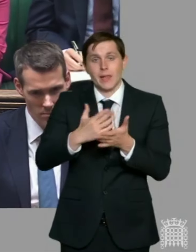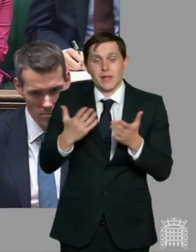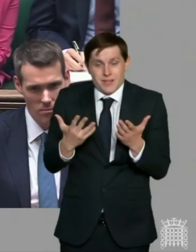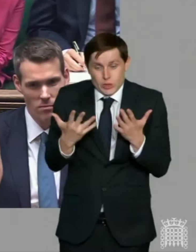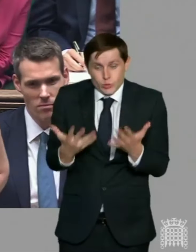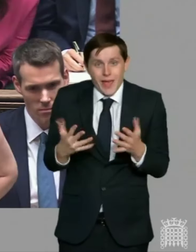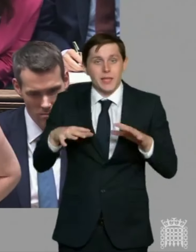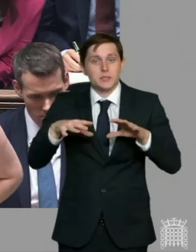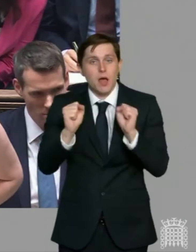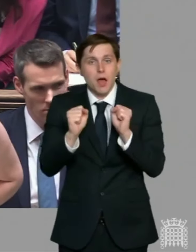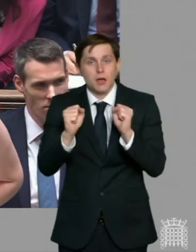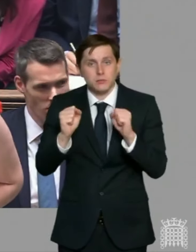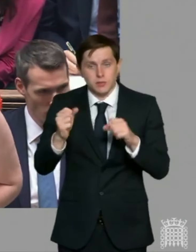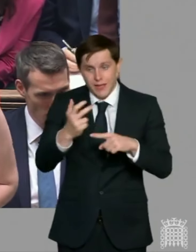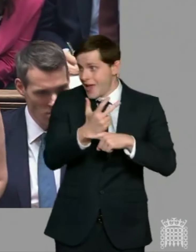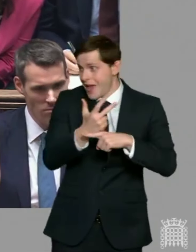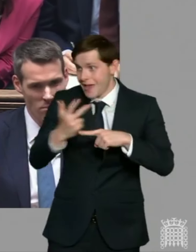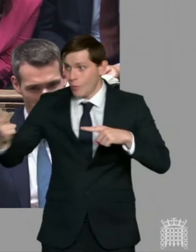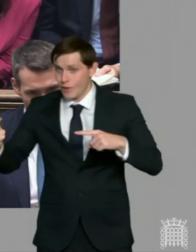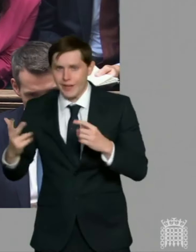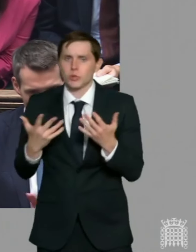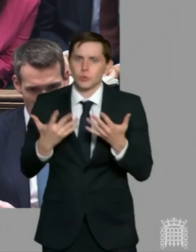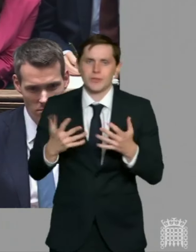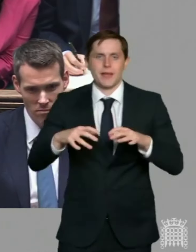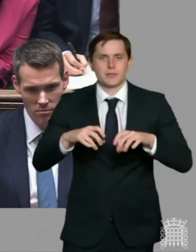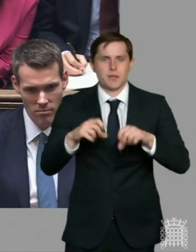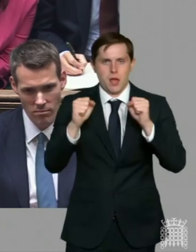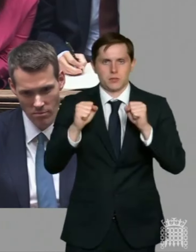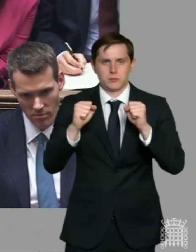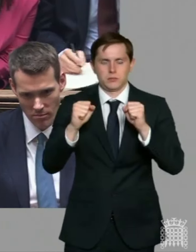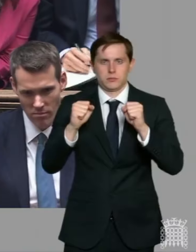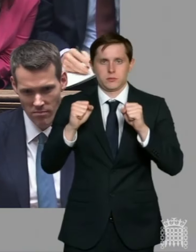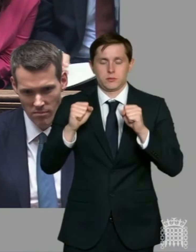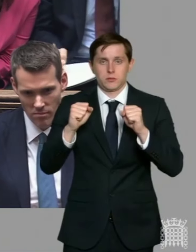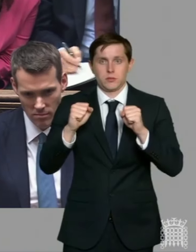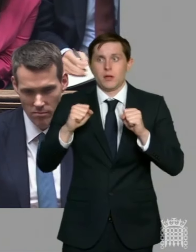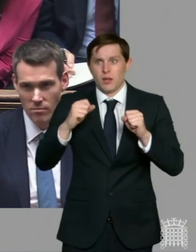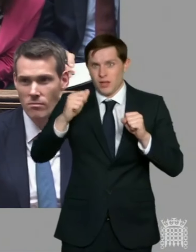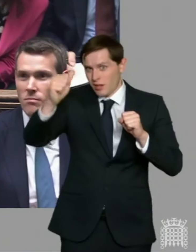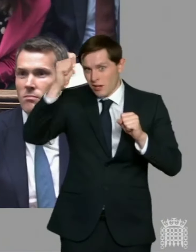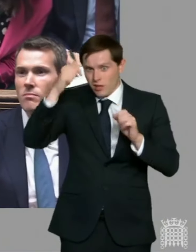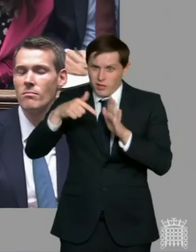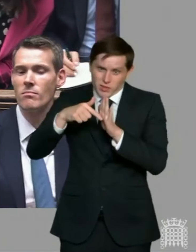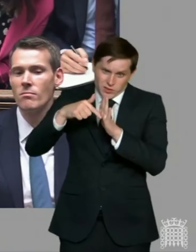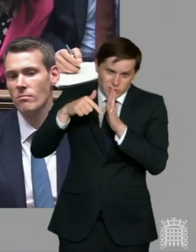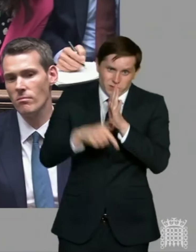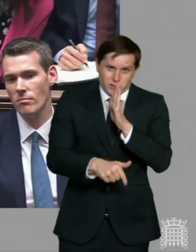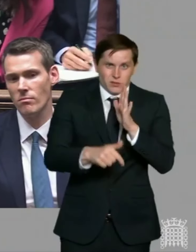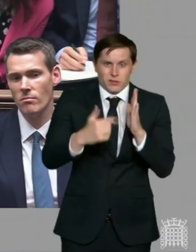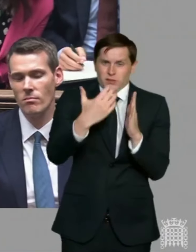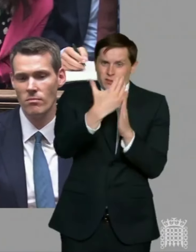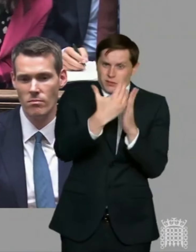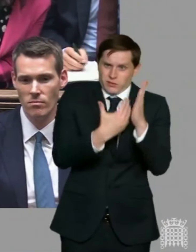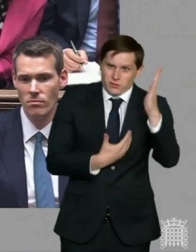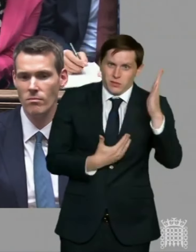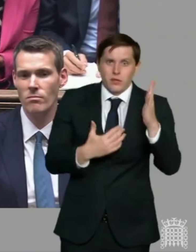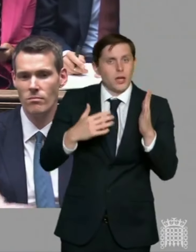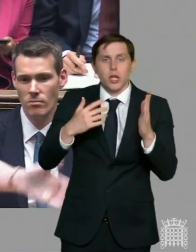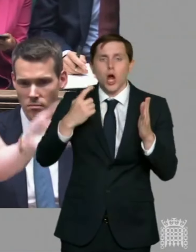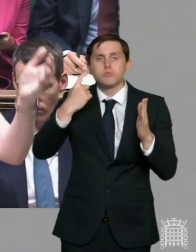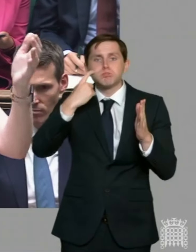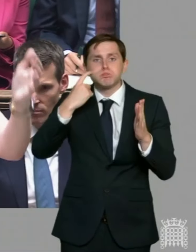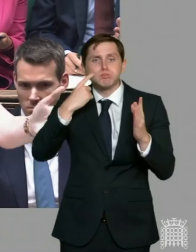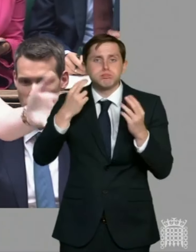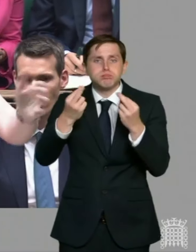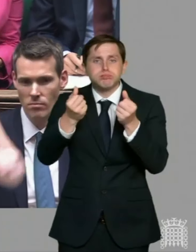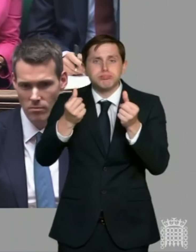incredibly detailed consultation because we mean business, and it wouldn't come to any surprise that the work needed to be done after